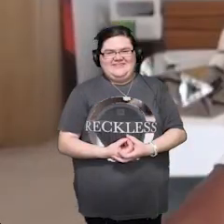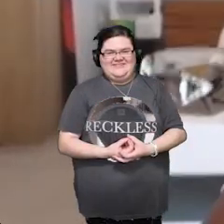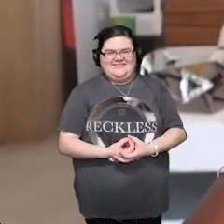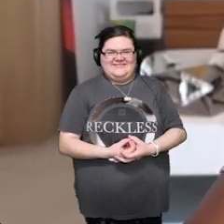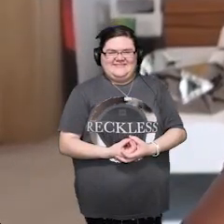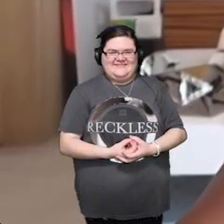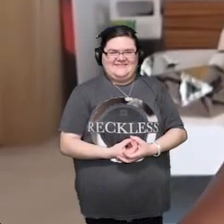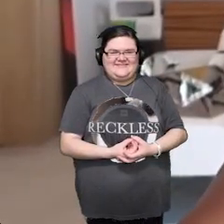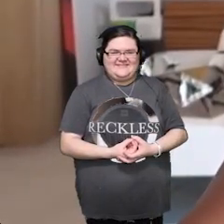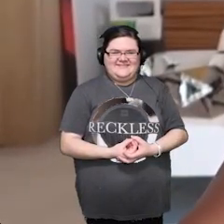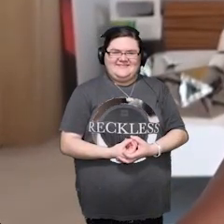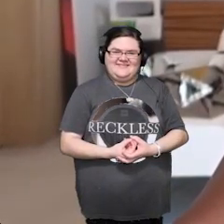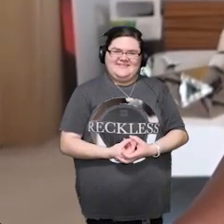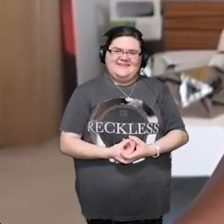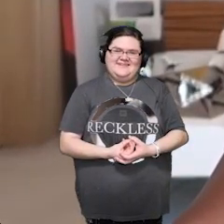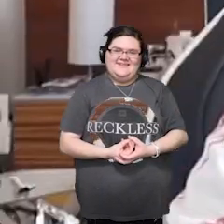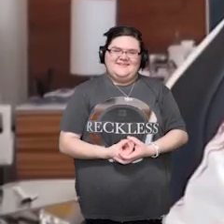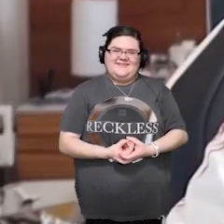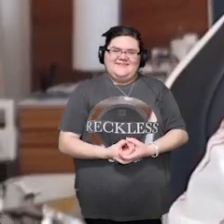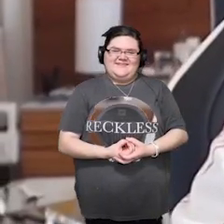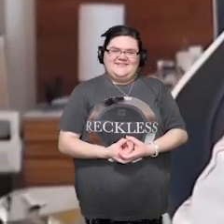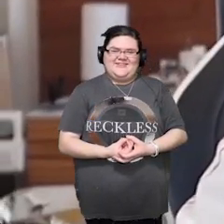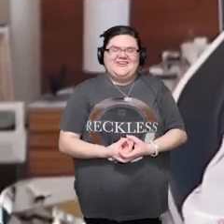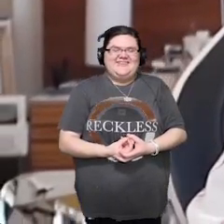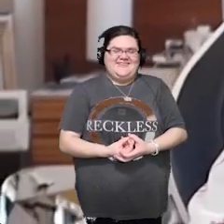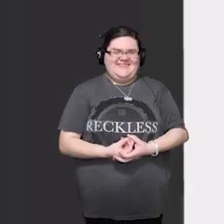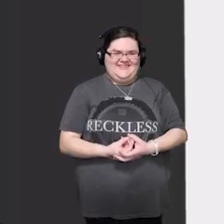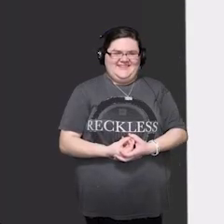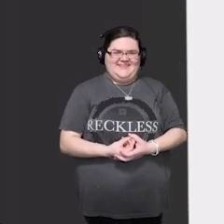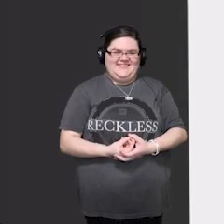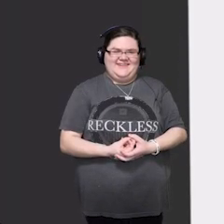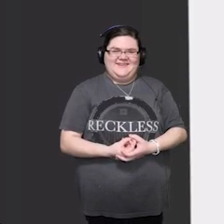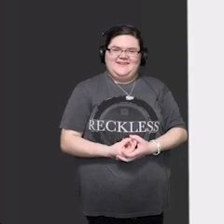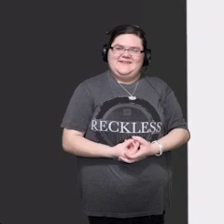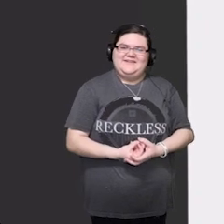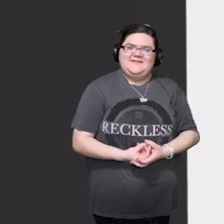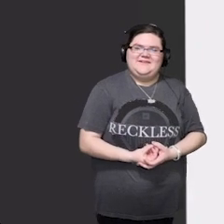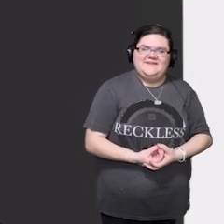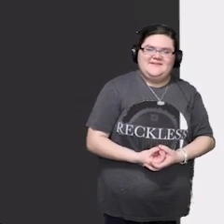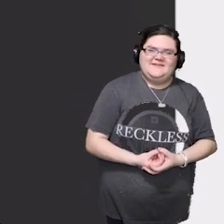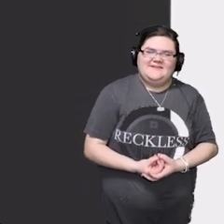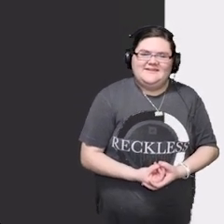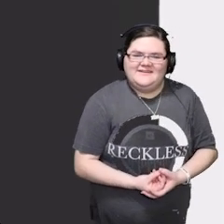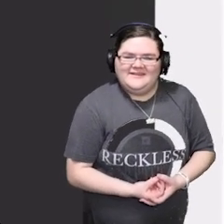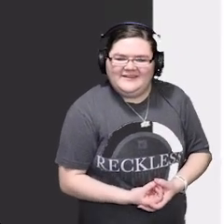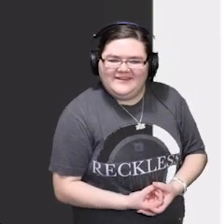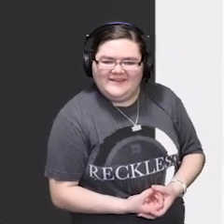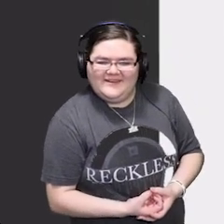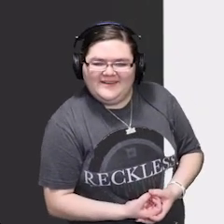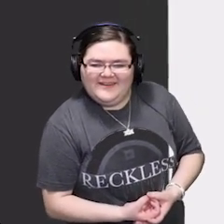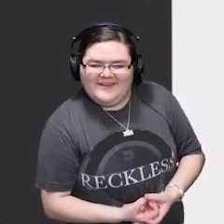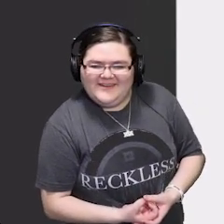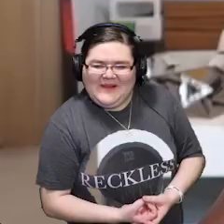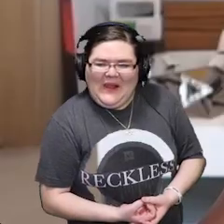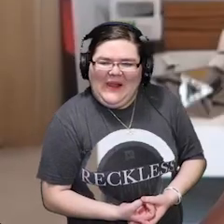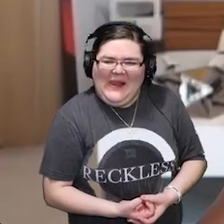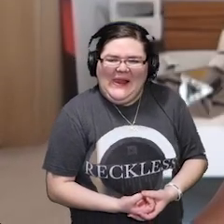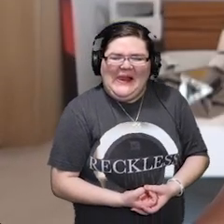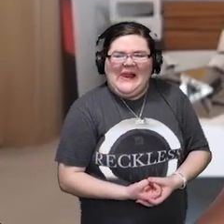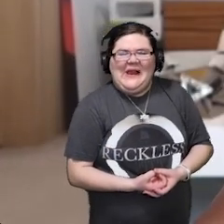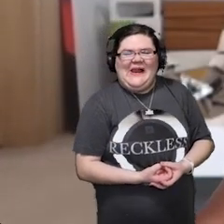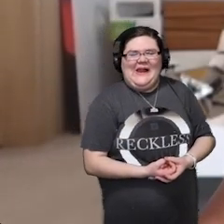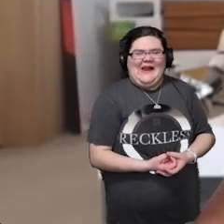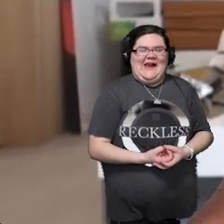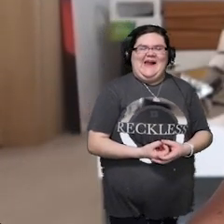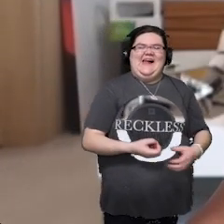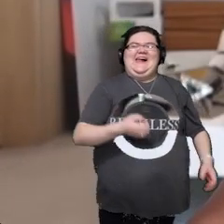Oh, no. Oh, man, I can't be bothered. All his songs do. This song hits different on mute.